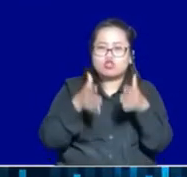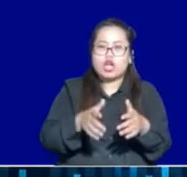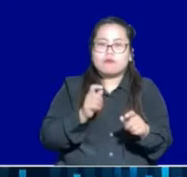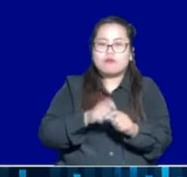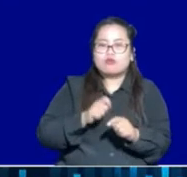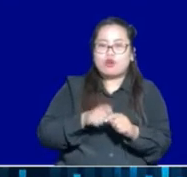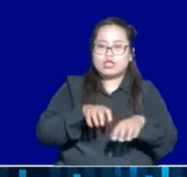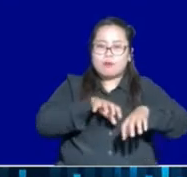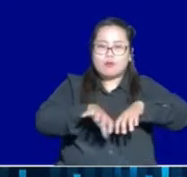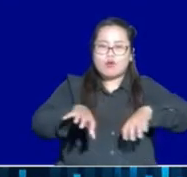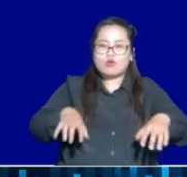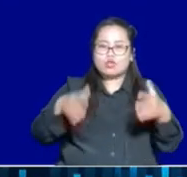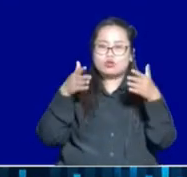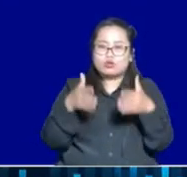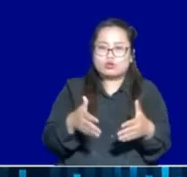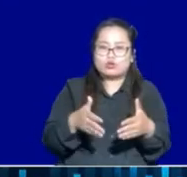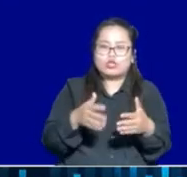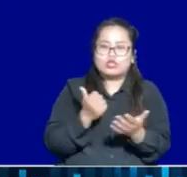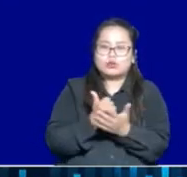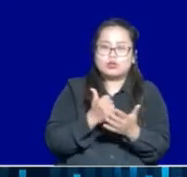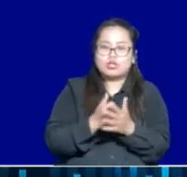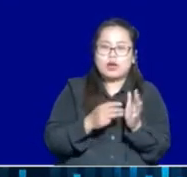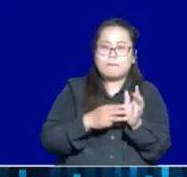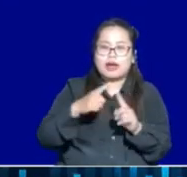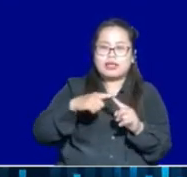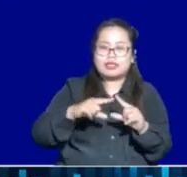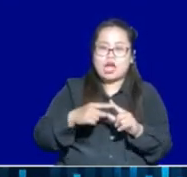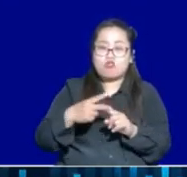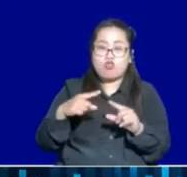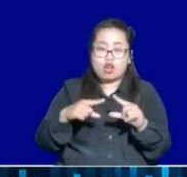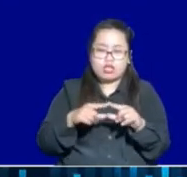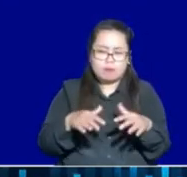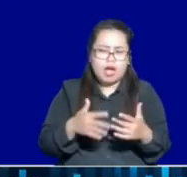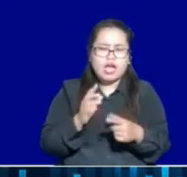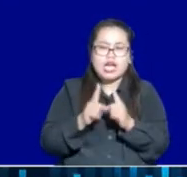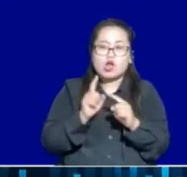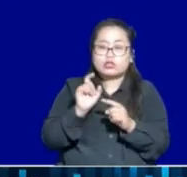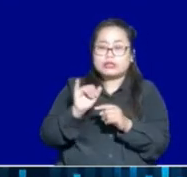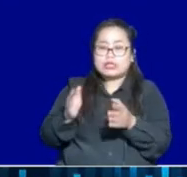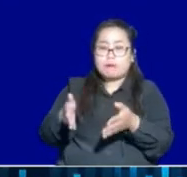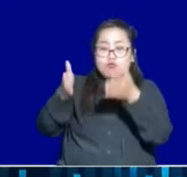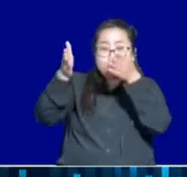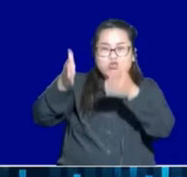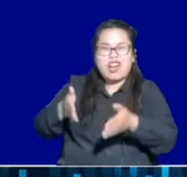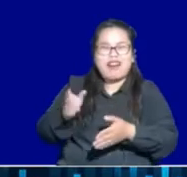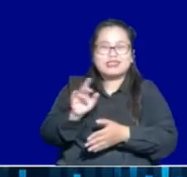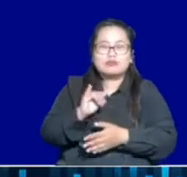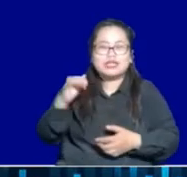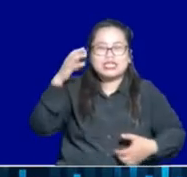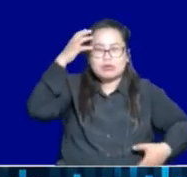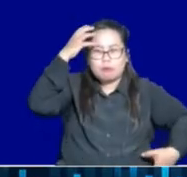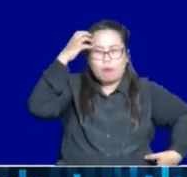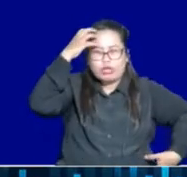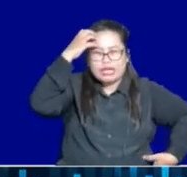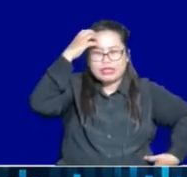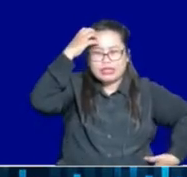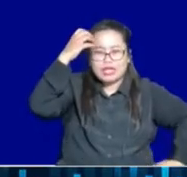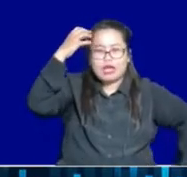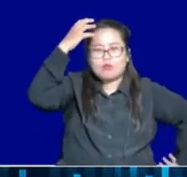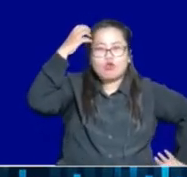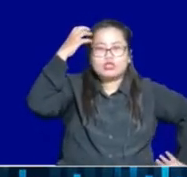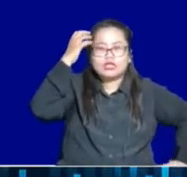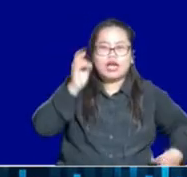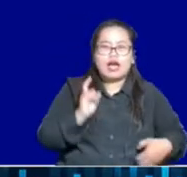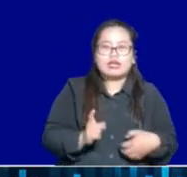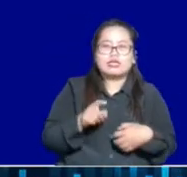metaphor, a firm is going to be like a monkey that lives on a tree in that forest. So we can characterize